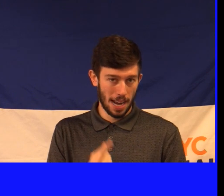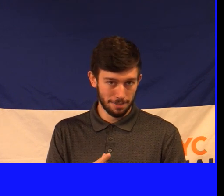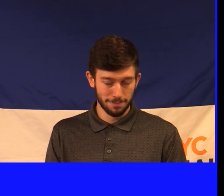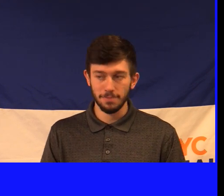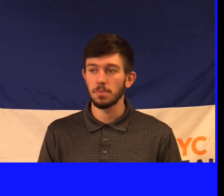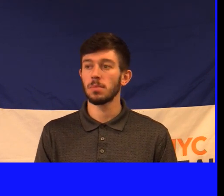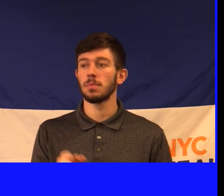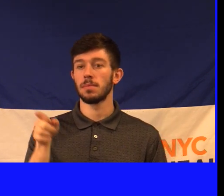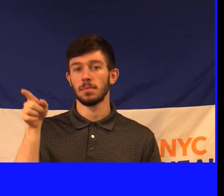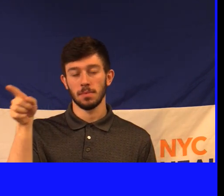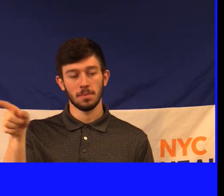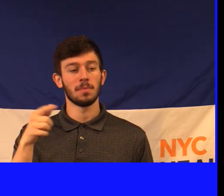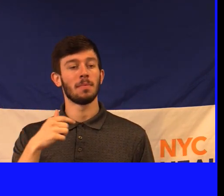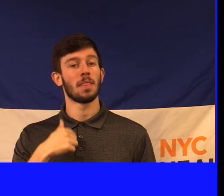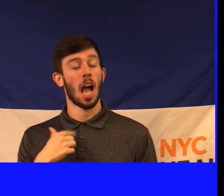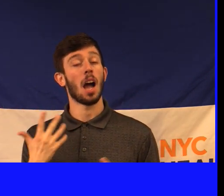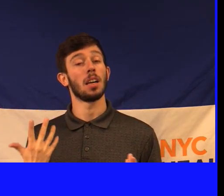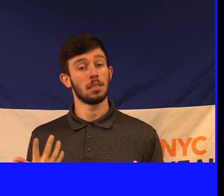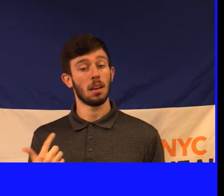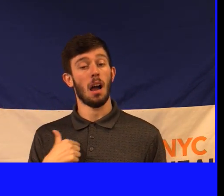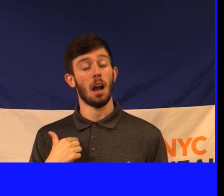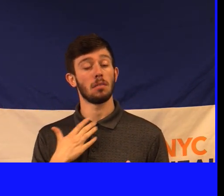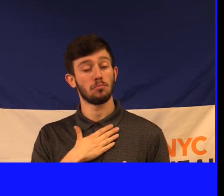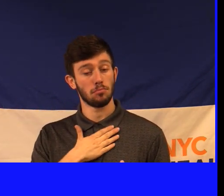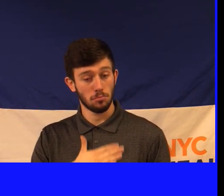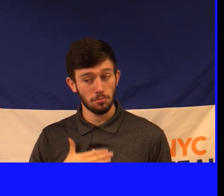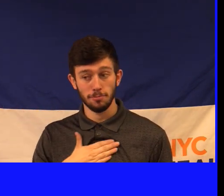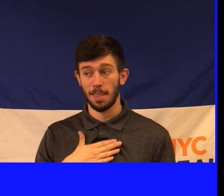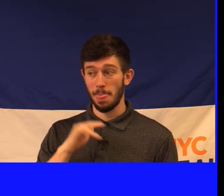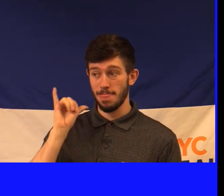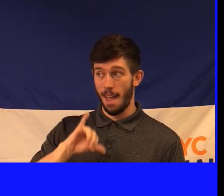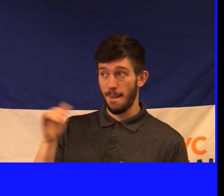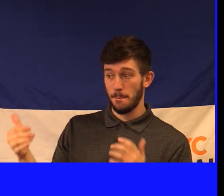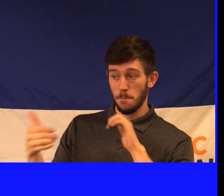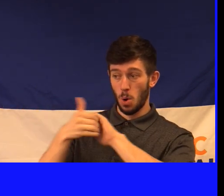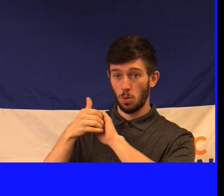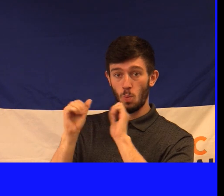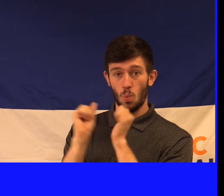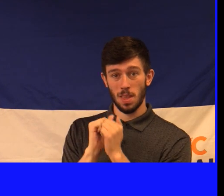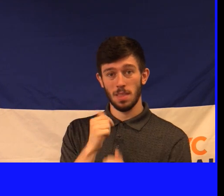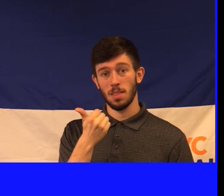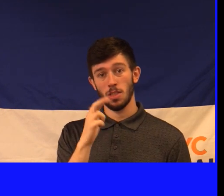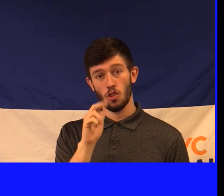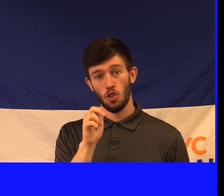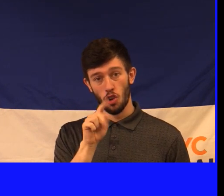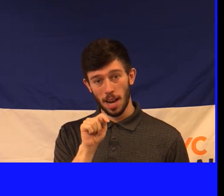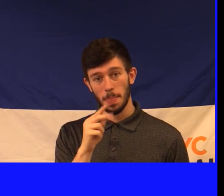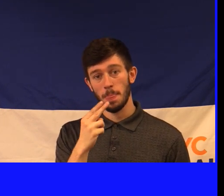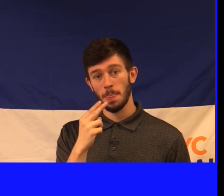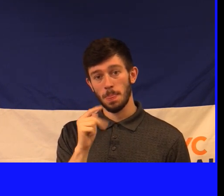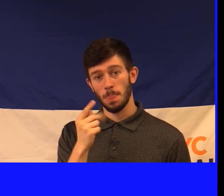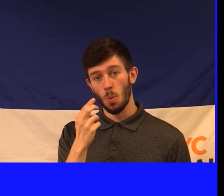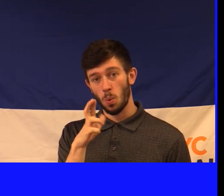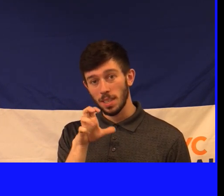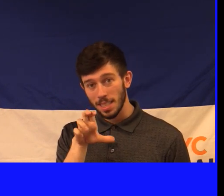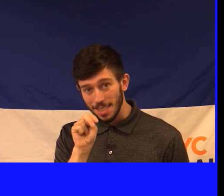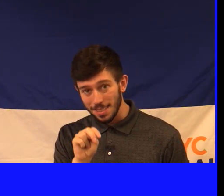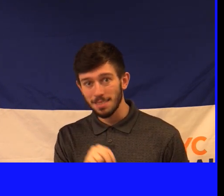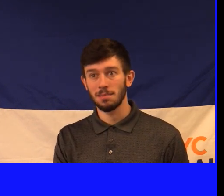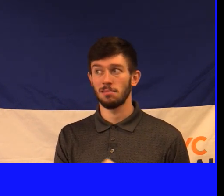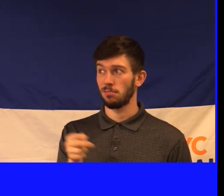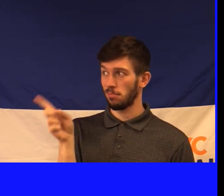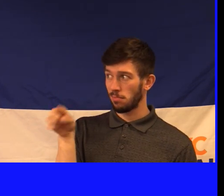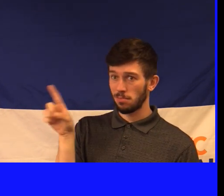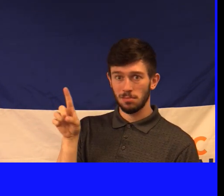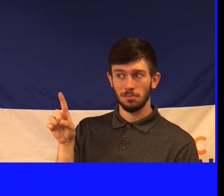Yeah, and I'll just say I appreciate the partnership with Grant Thornton. Tammy and team have been great, right? Part of this